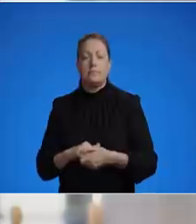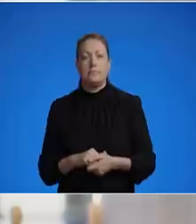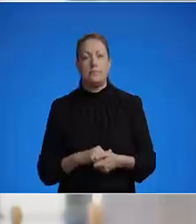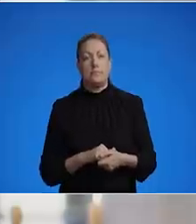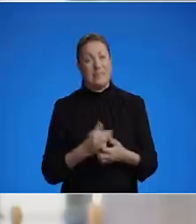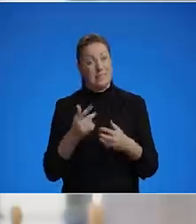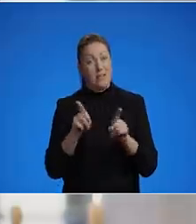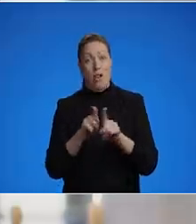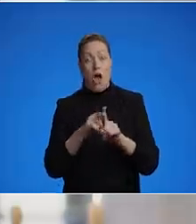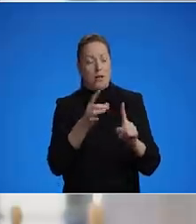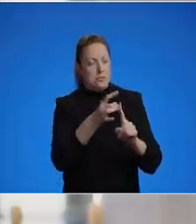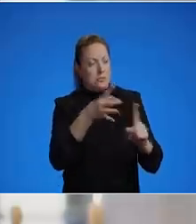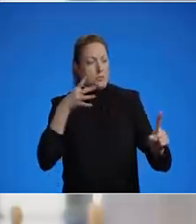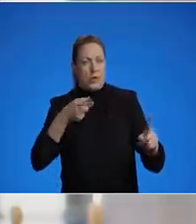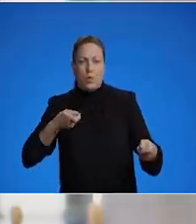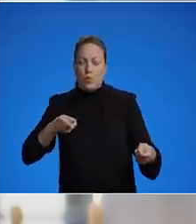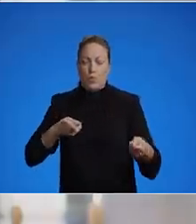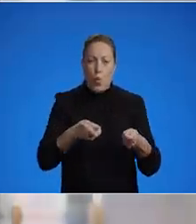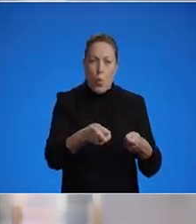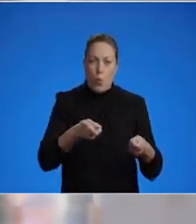sword, but more finely.